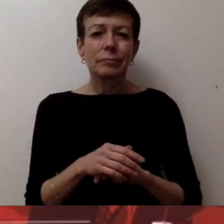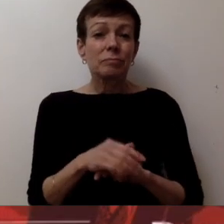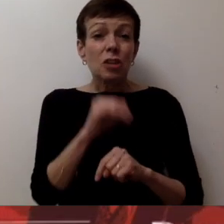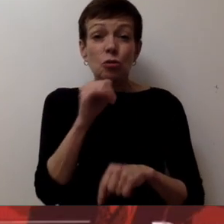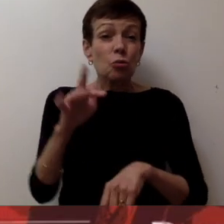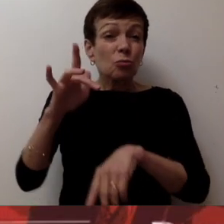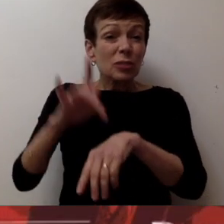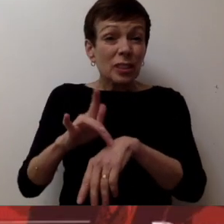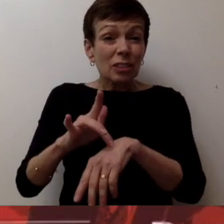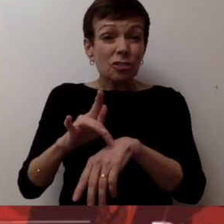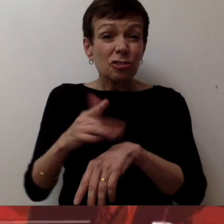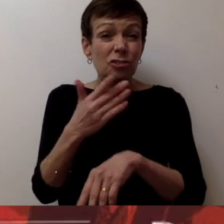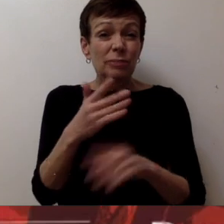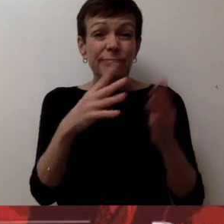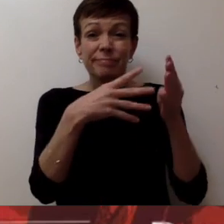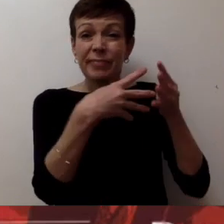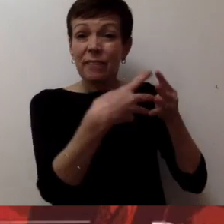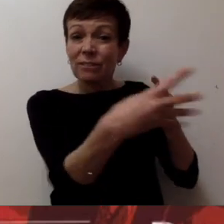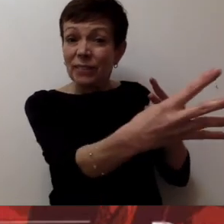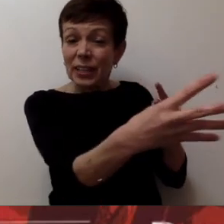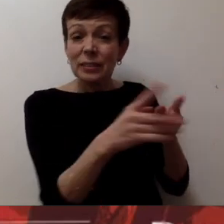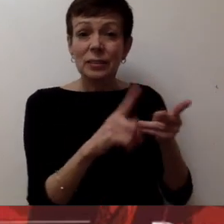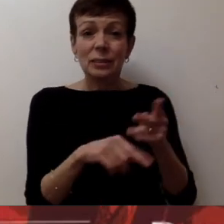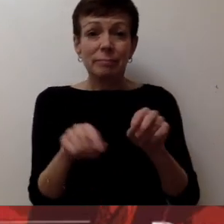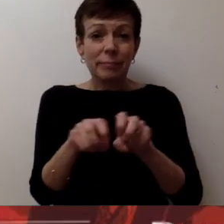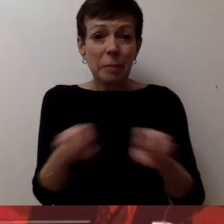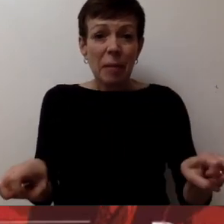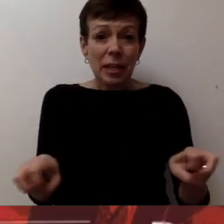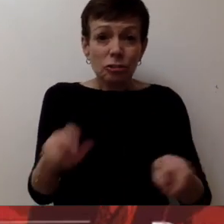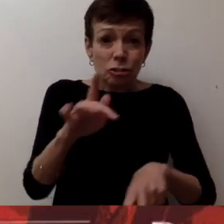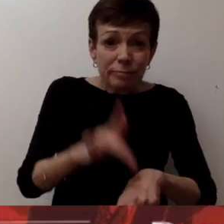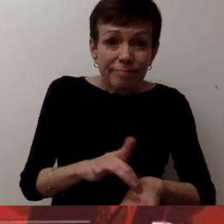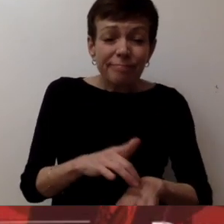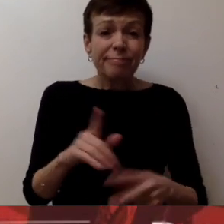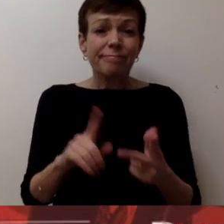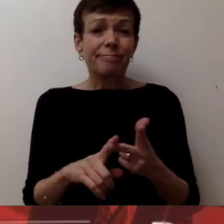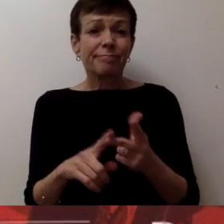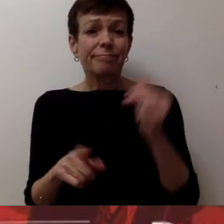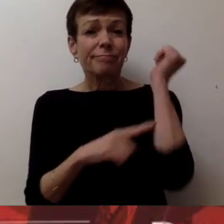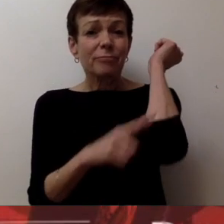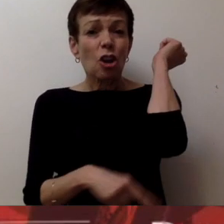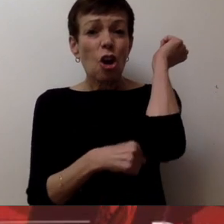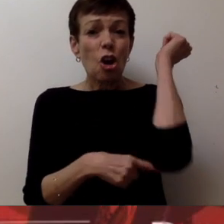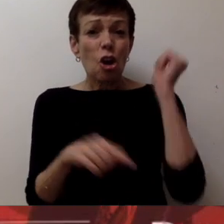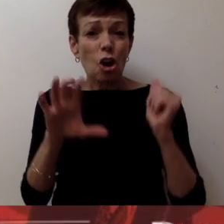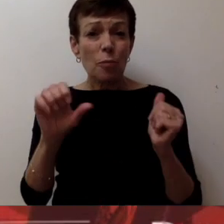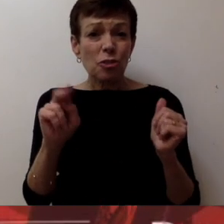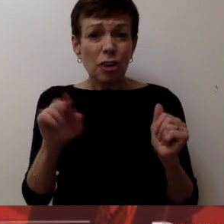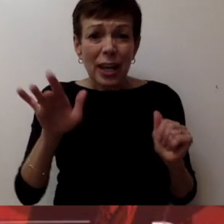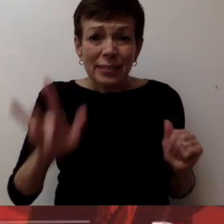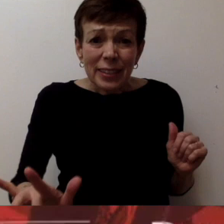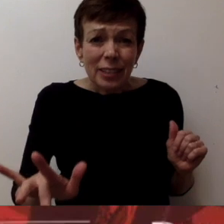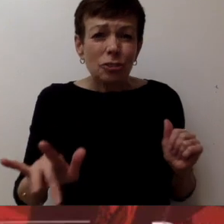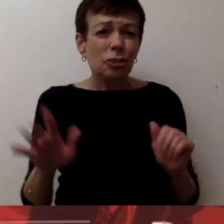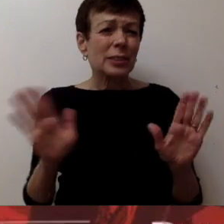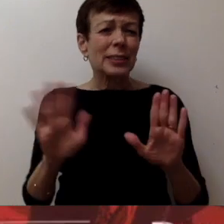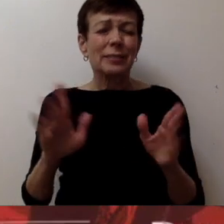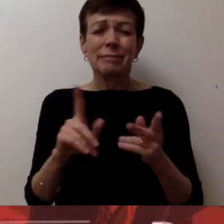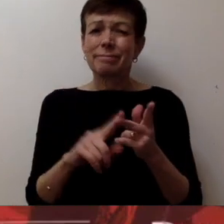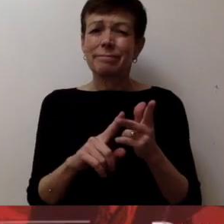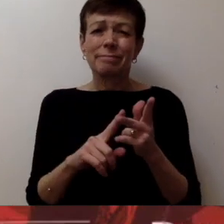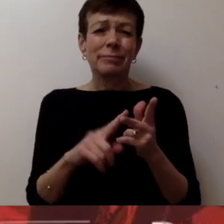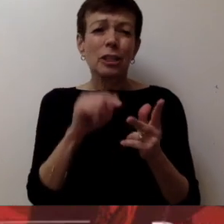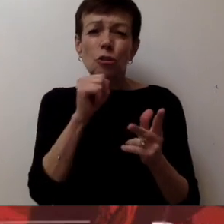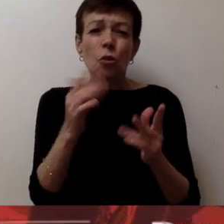touching any high contact areas like fences, benches, garbage cans. Use hand sanitizer if you have it. Wash your